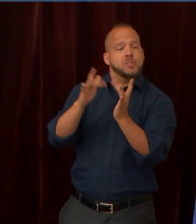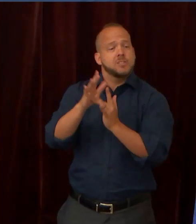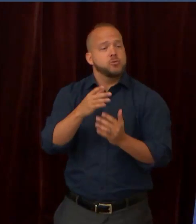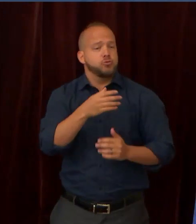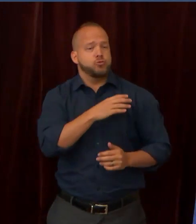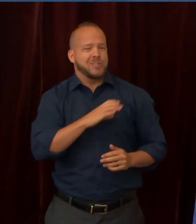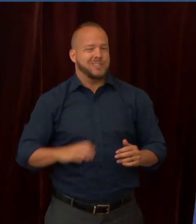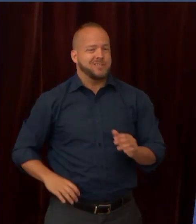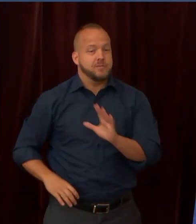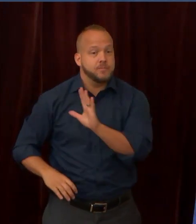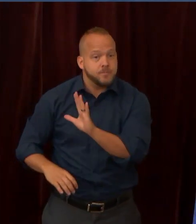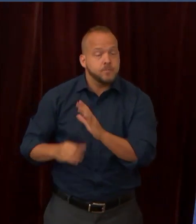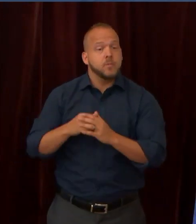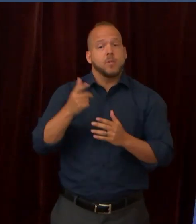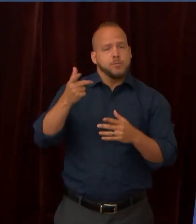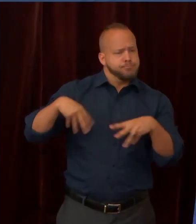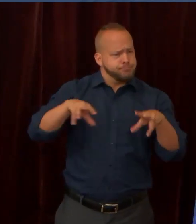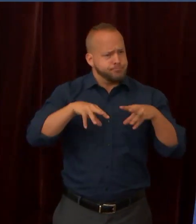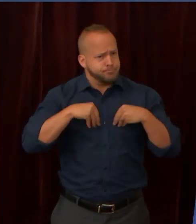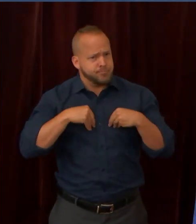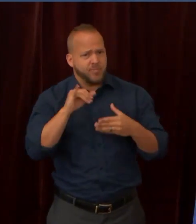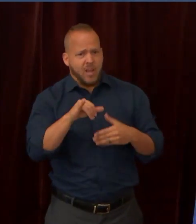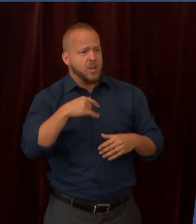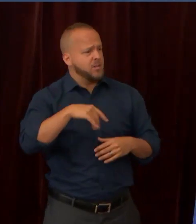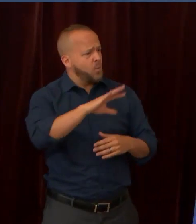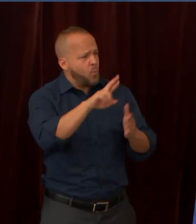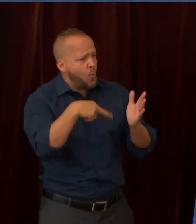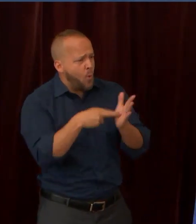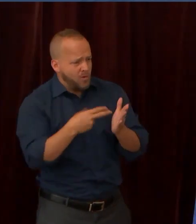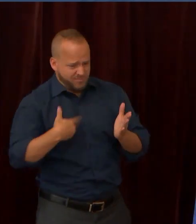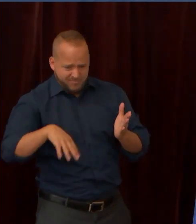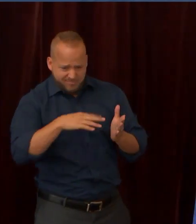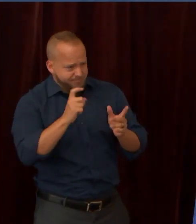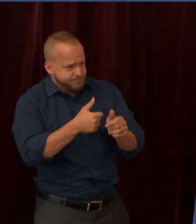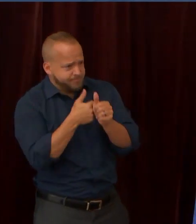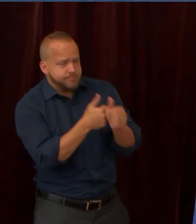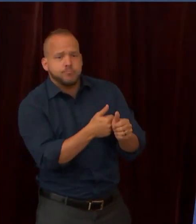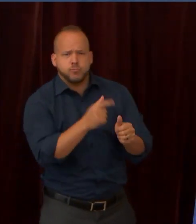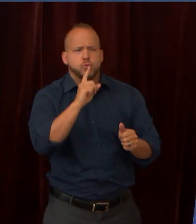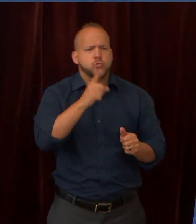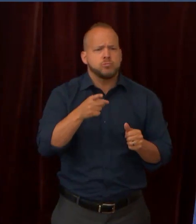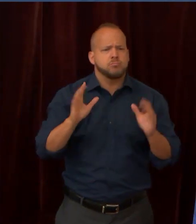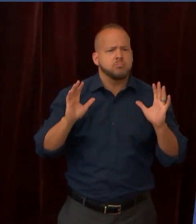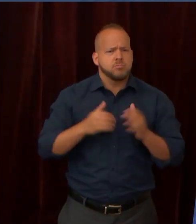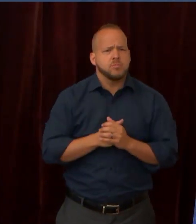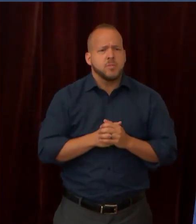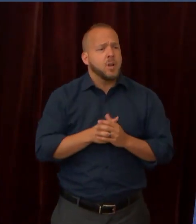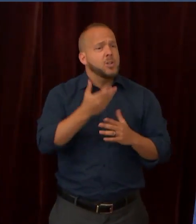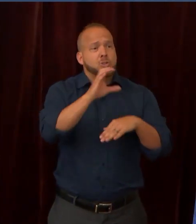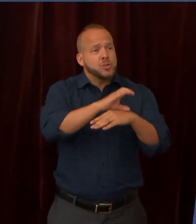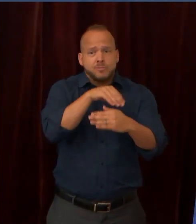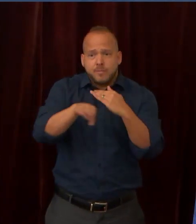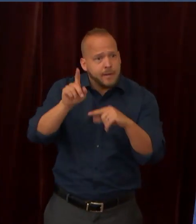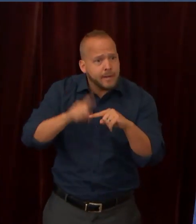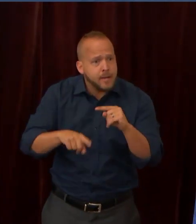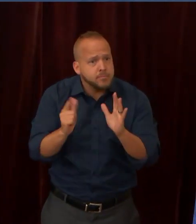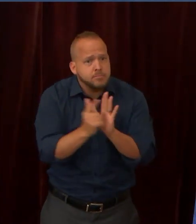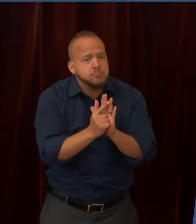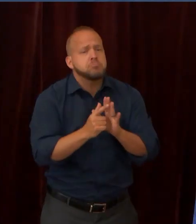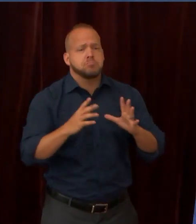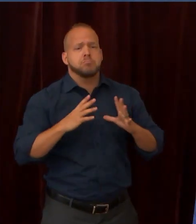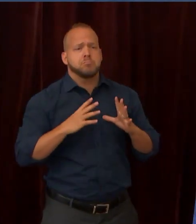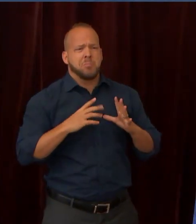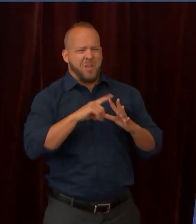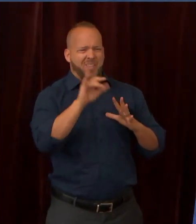people to not enter church buildings. But this is a strange time. As one of 3 Lutheran bishops in the state of